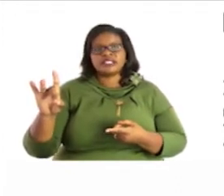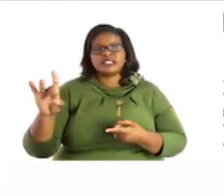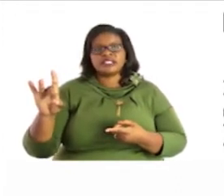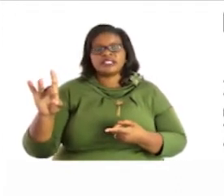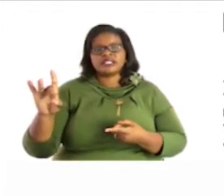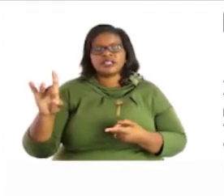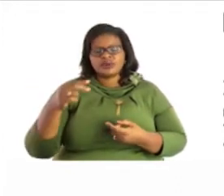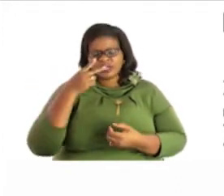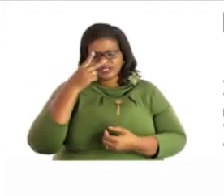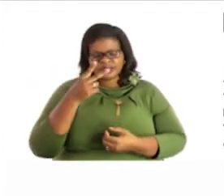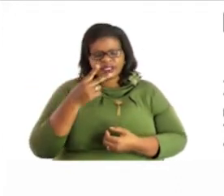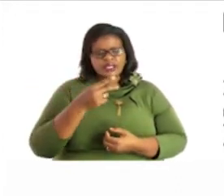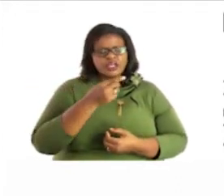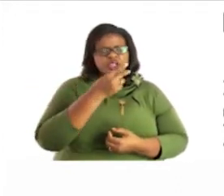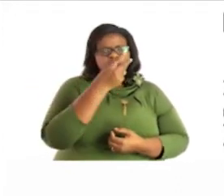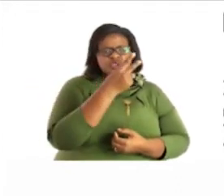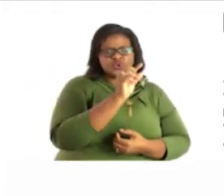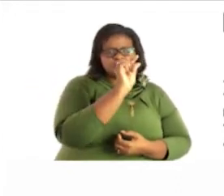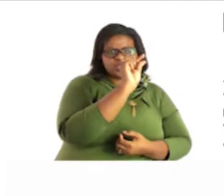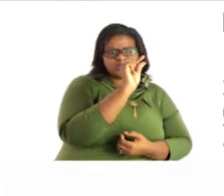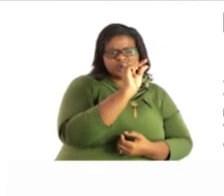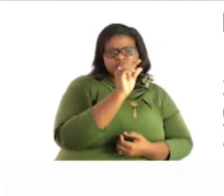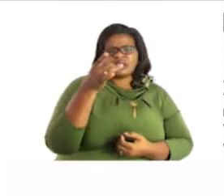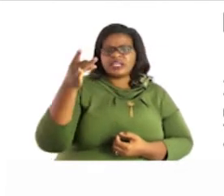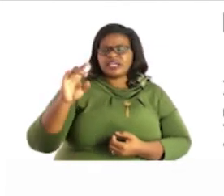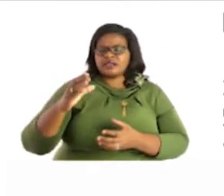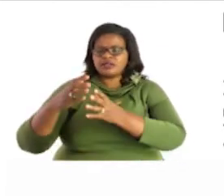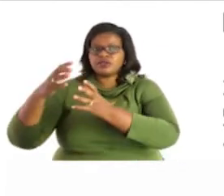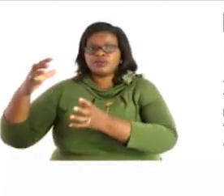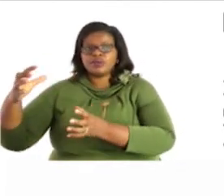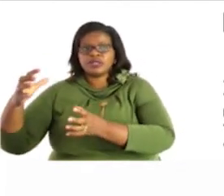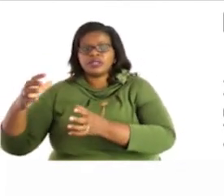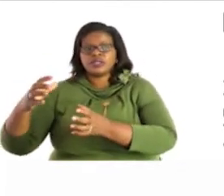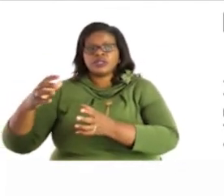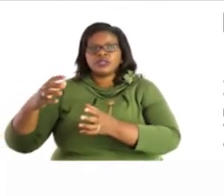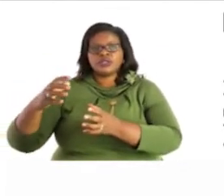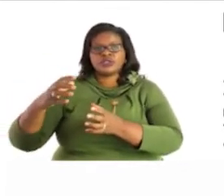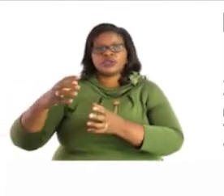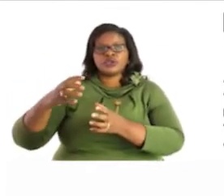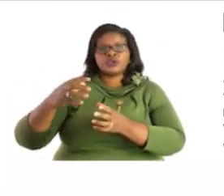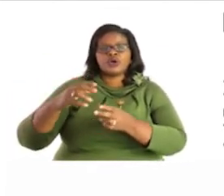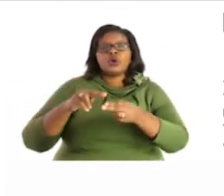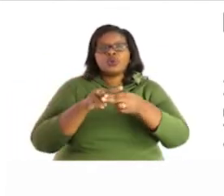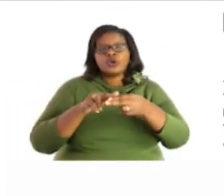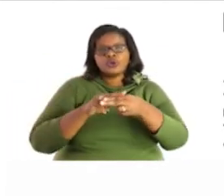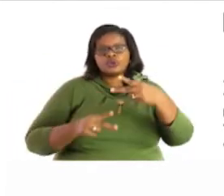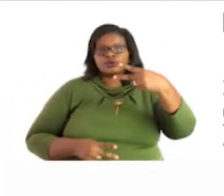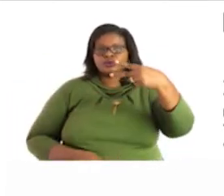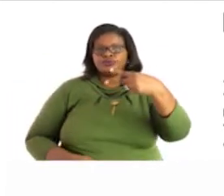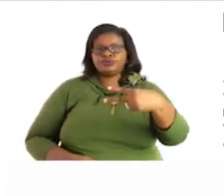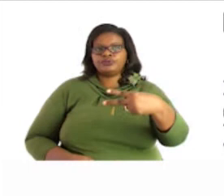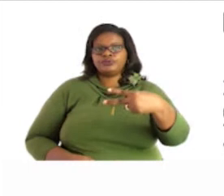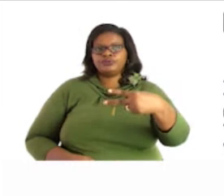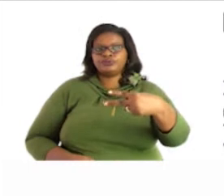We see that 2 is smaller than 8. So we are going to use the less than sign.